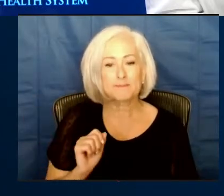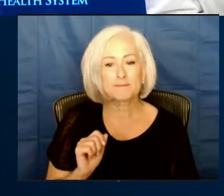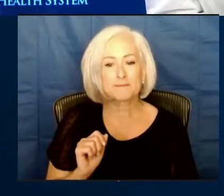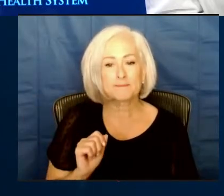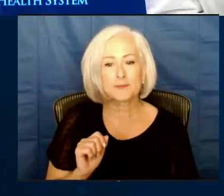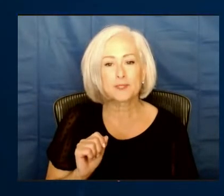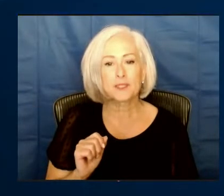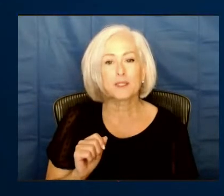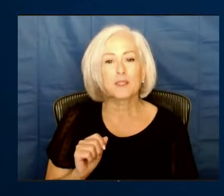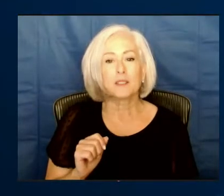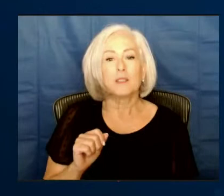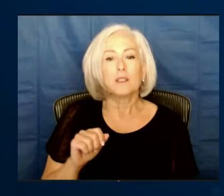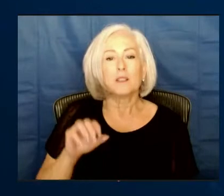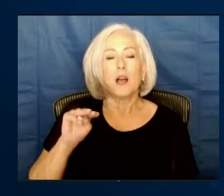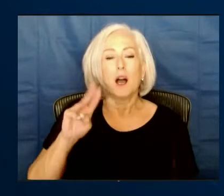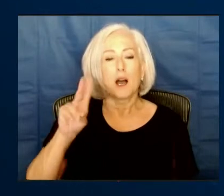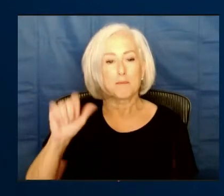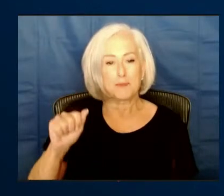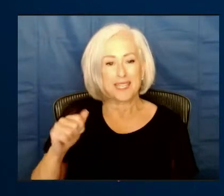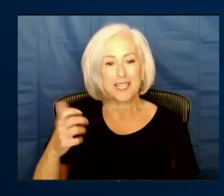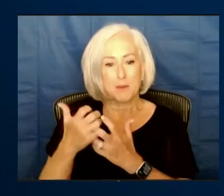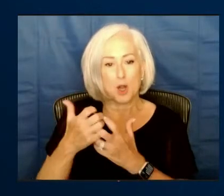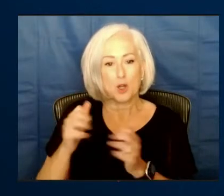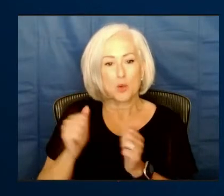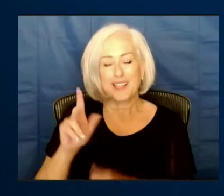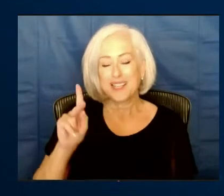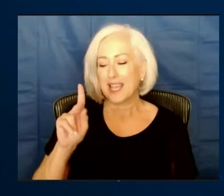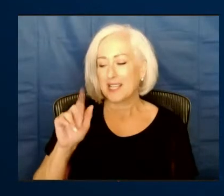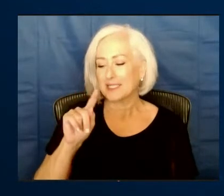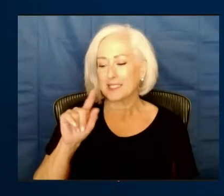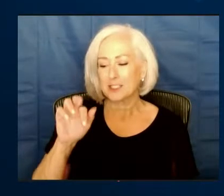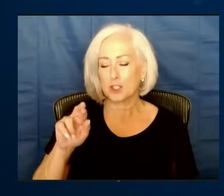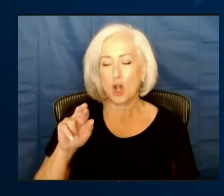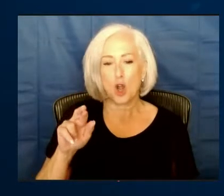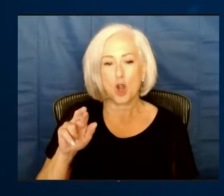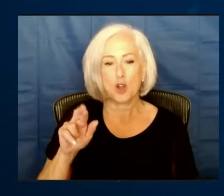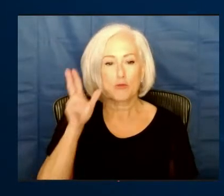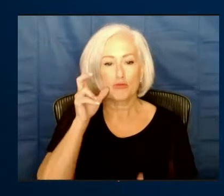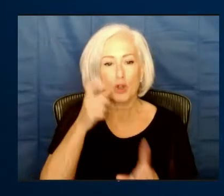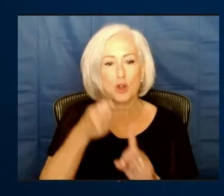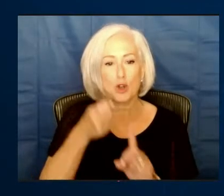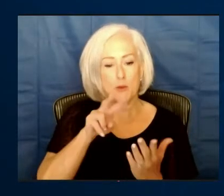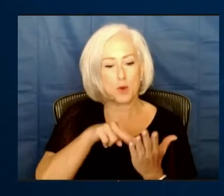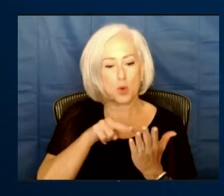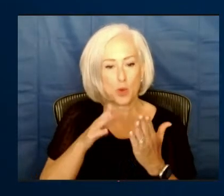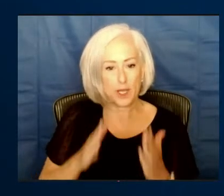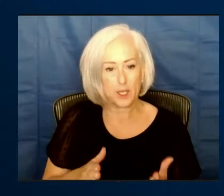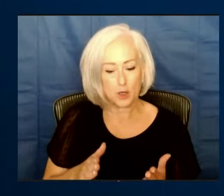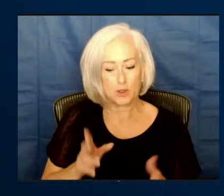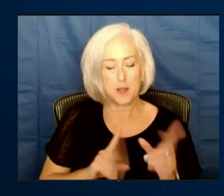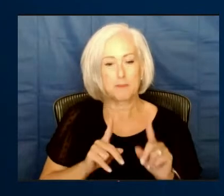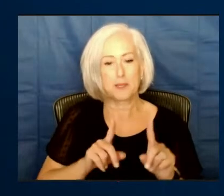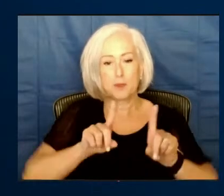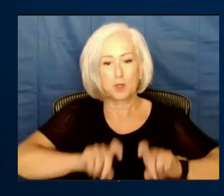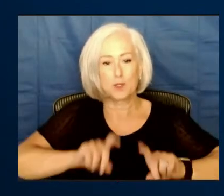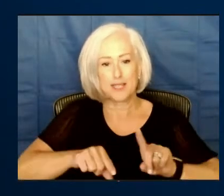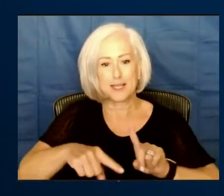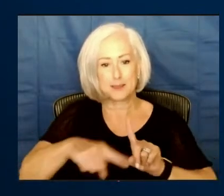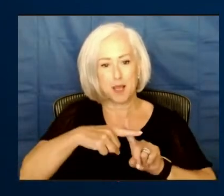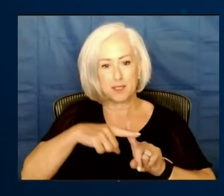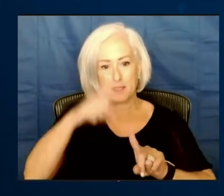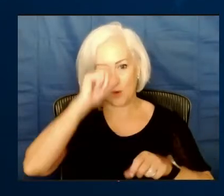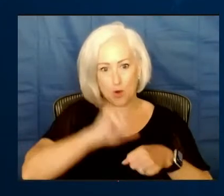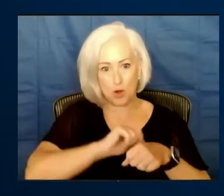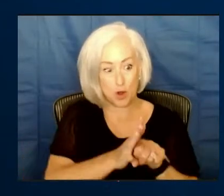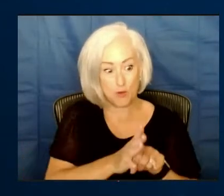partners, Natalie, with the Kansas City Star, wanting to know that she's been hearing from readers that people are testing positive for COVID, and then they're trying to get Paxlovid, but then they